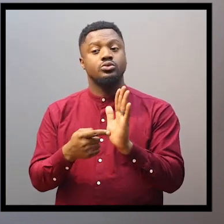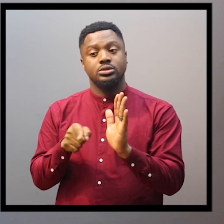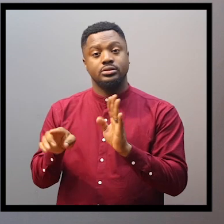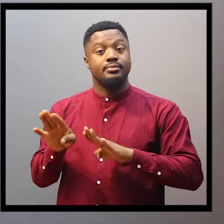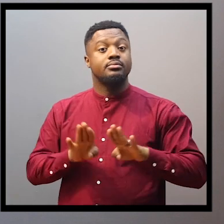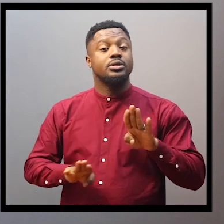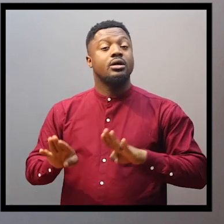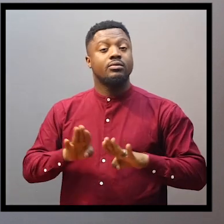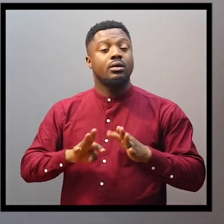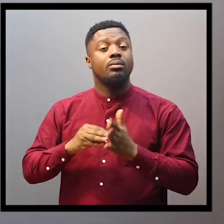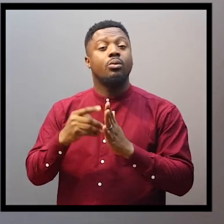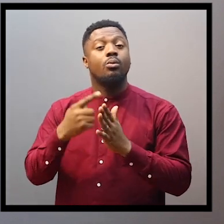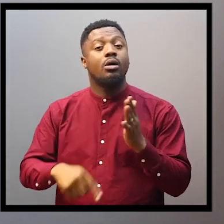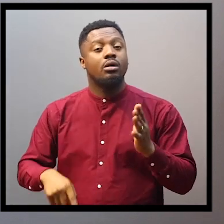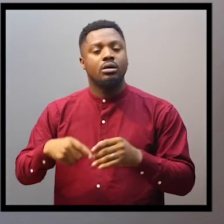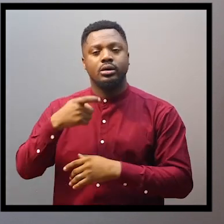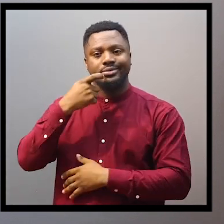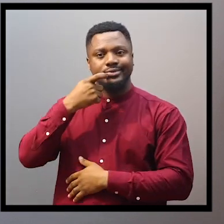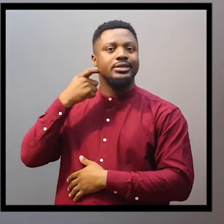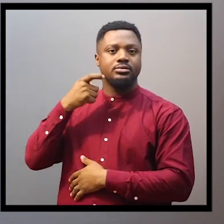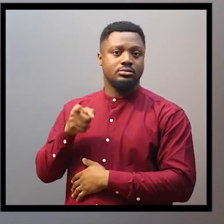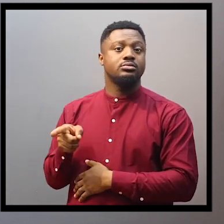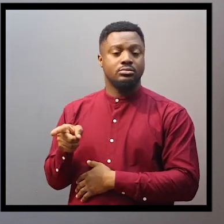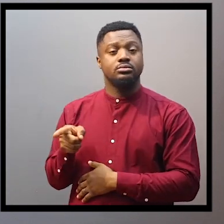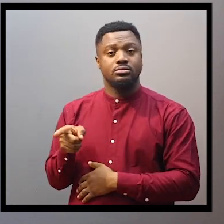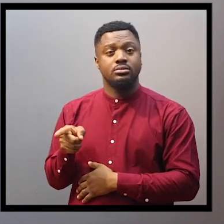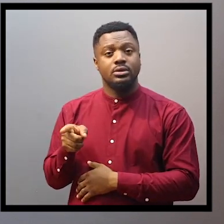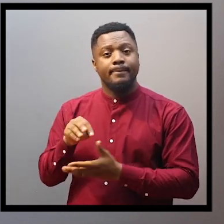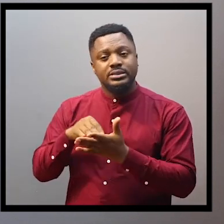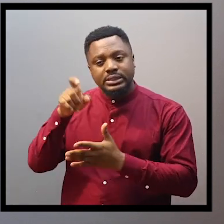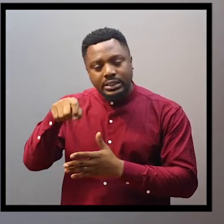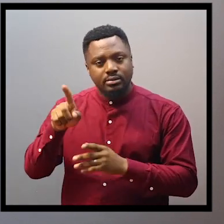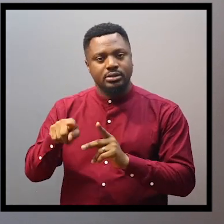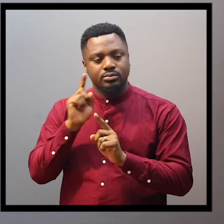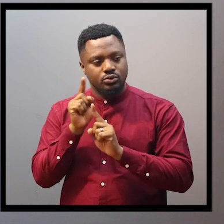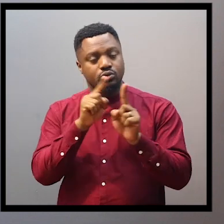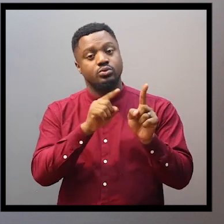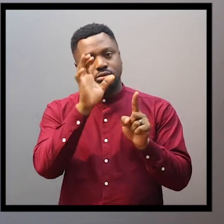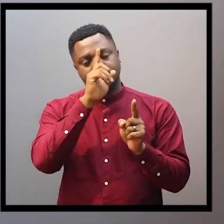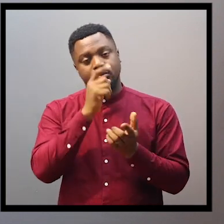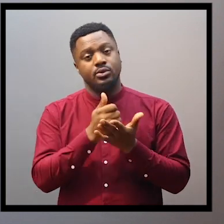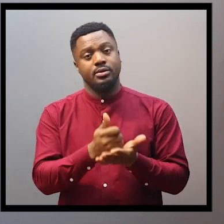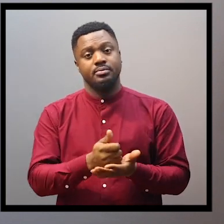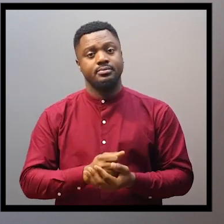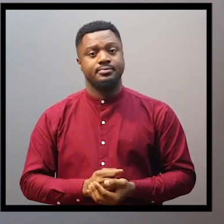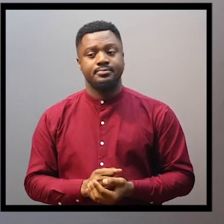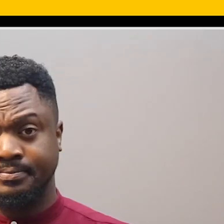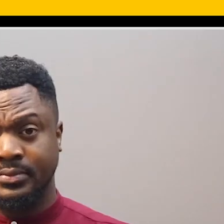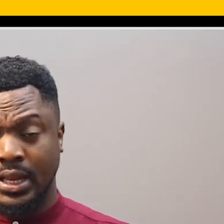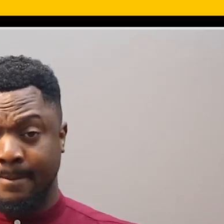point to these behaviors or the substance being a problem at the time and the need for the person to seek help.